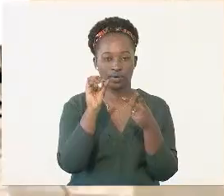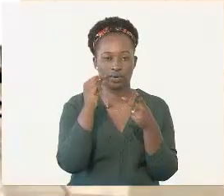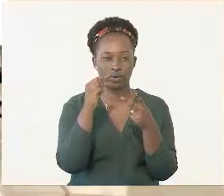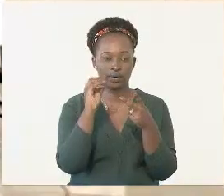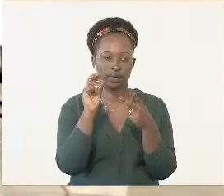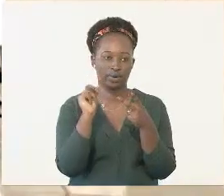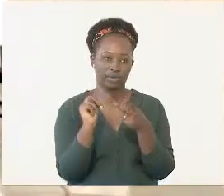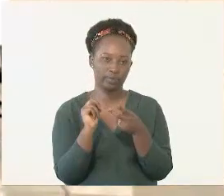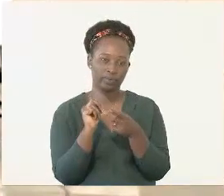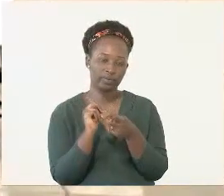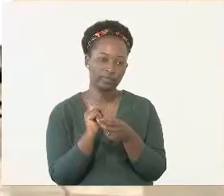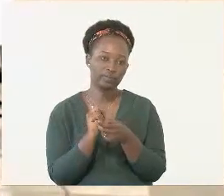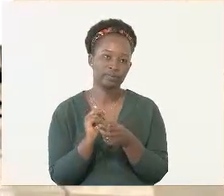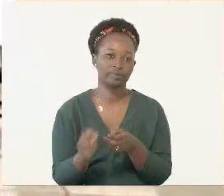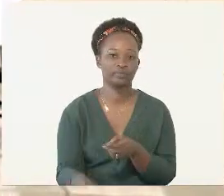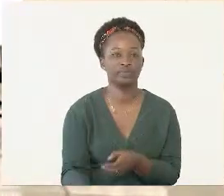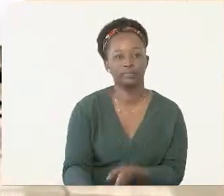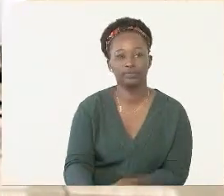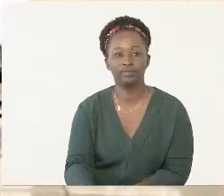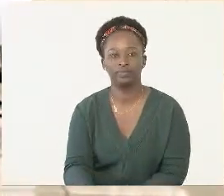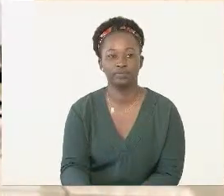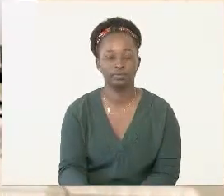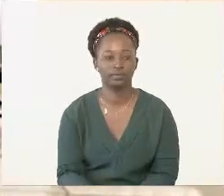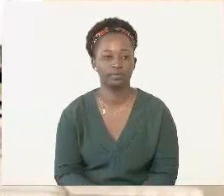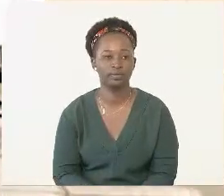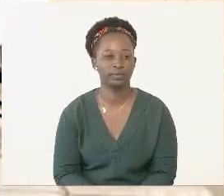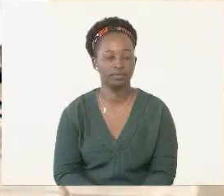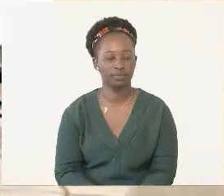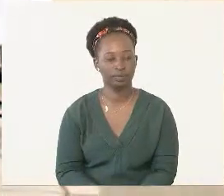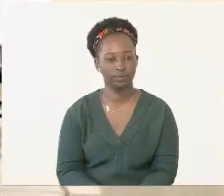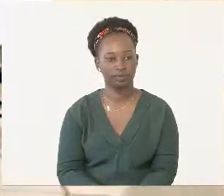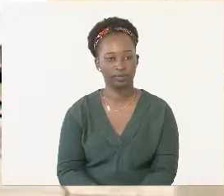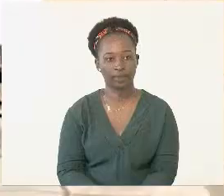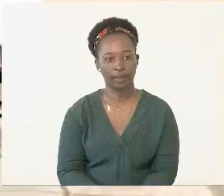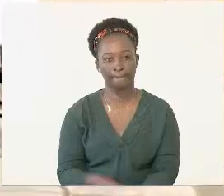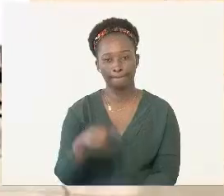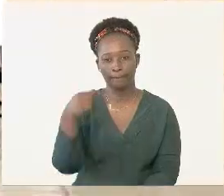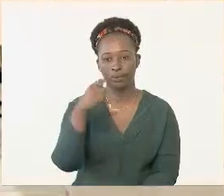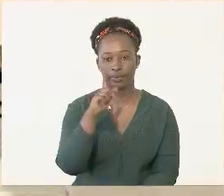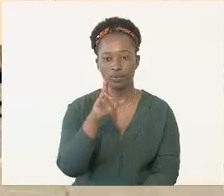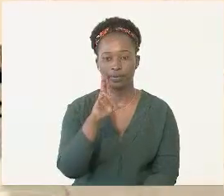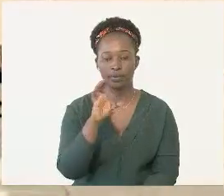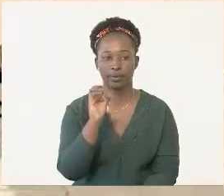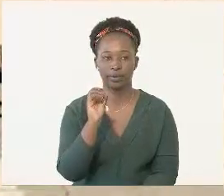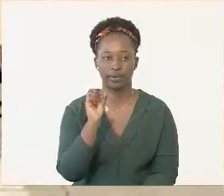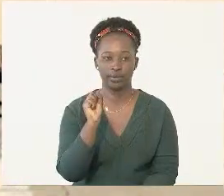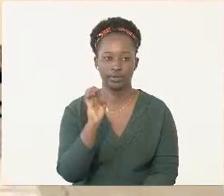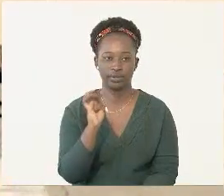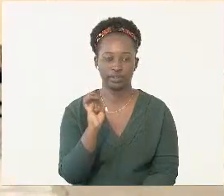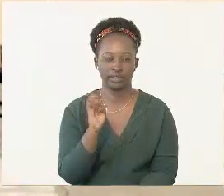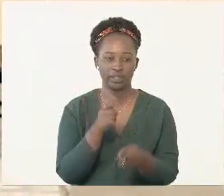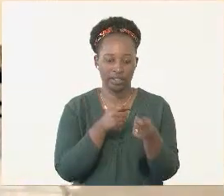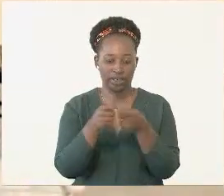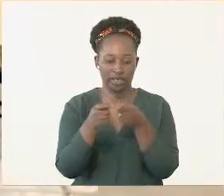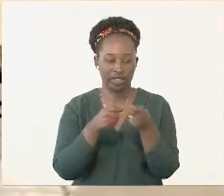Glucose regulation is done by the done by the pancreas and liver, by